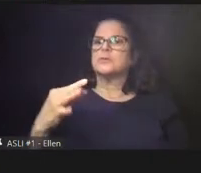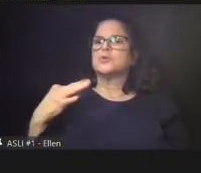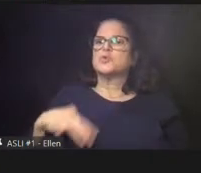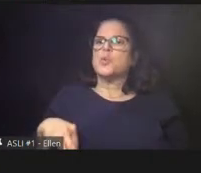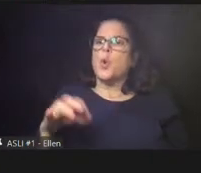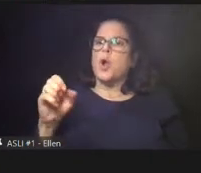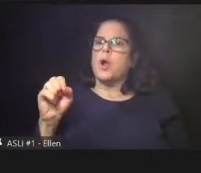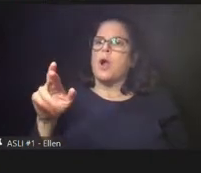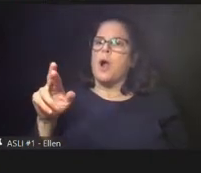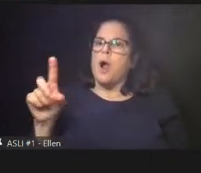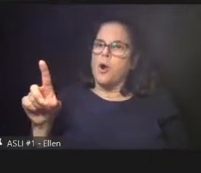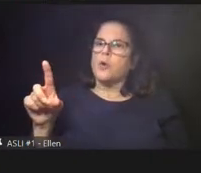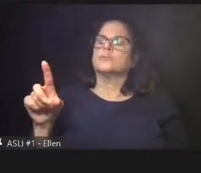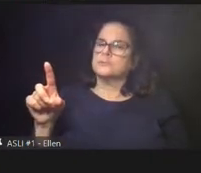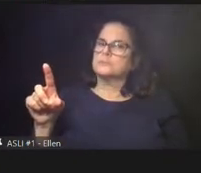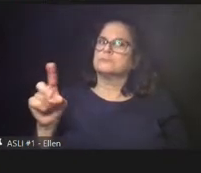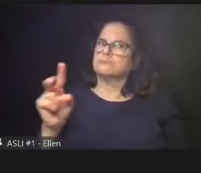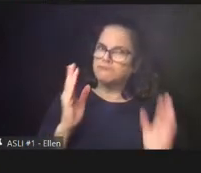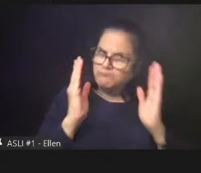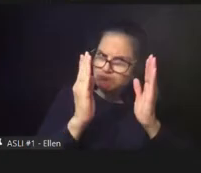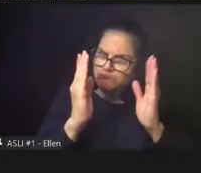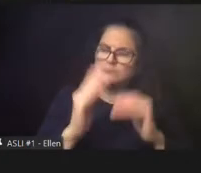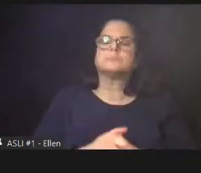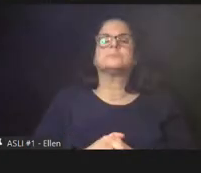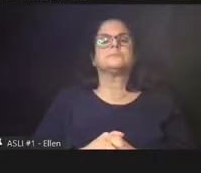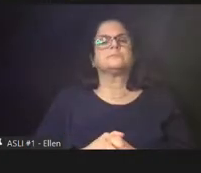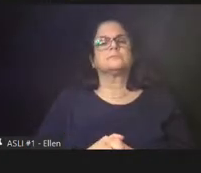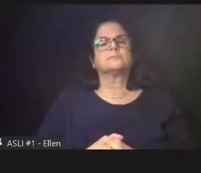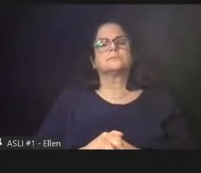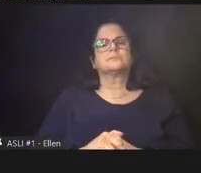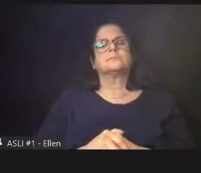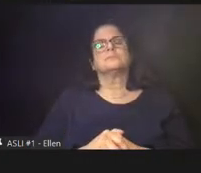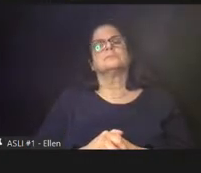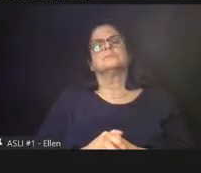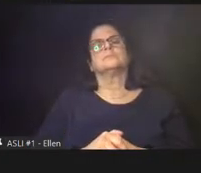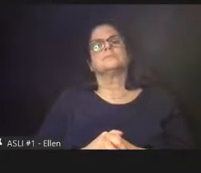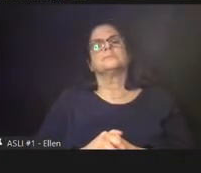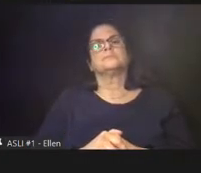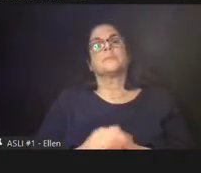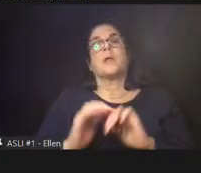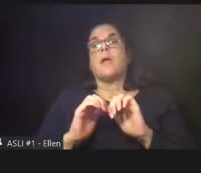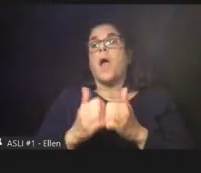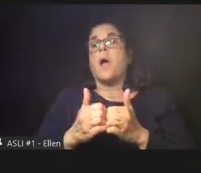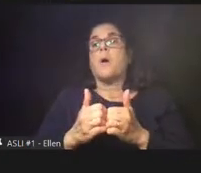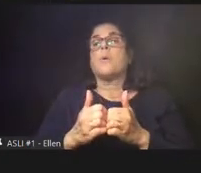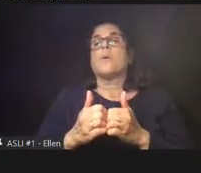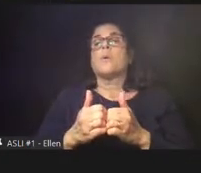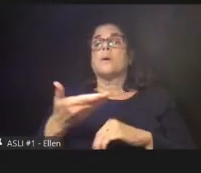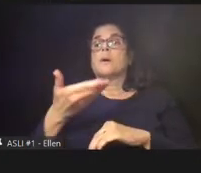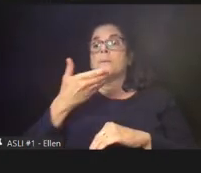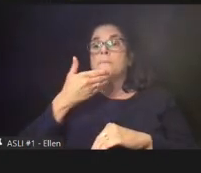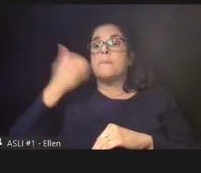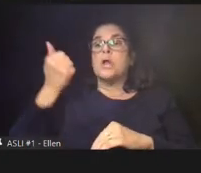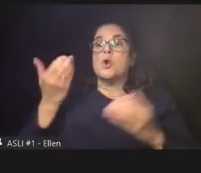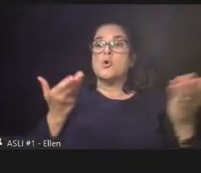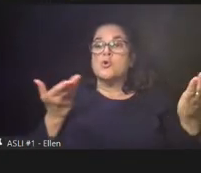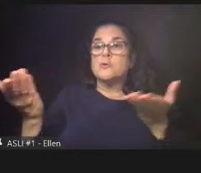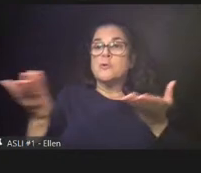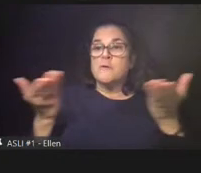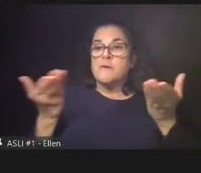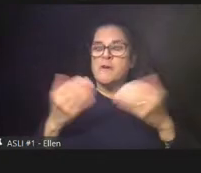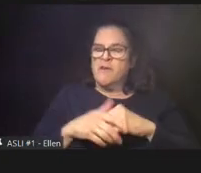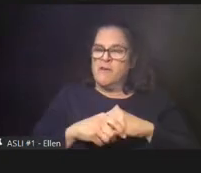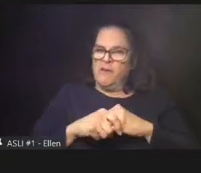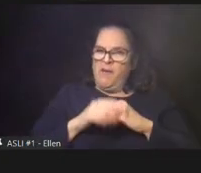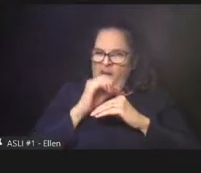closely. One of the most important ways we can immediately and positively impact our ability to deliver better service and reliably